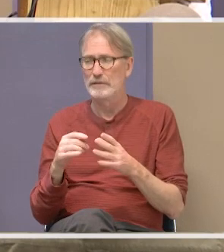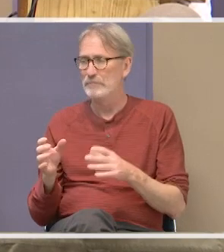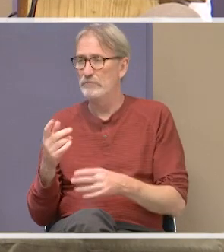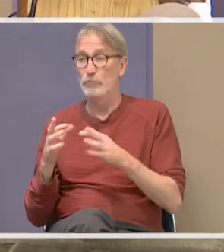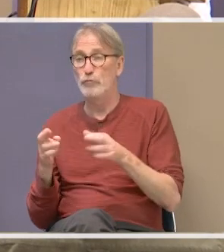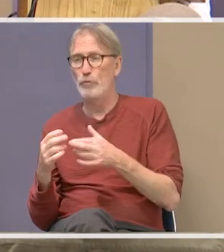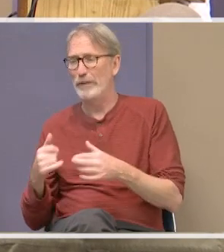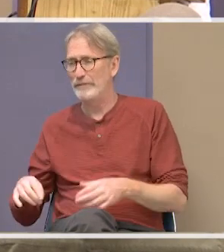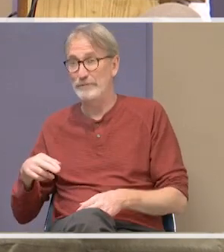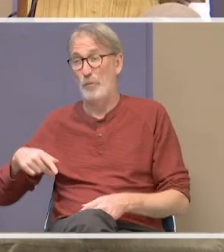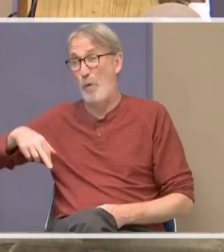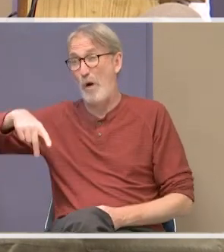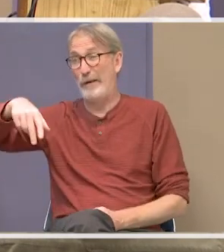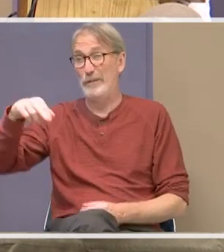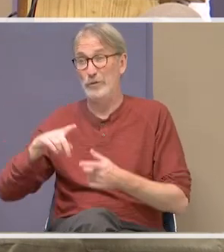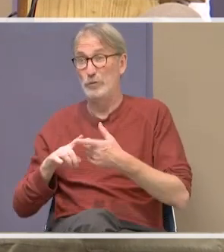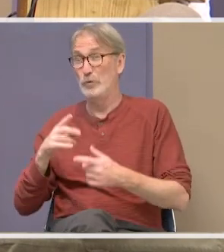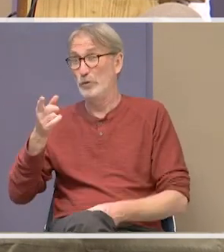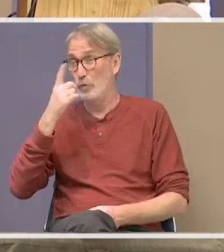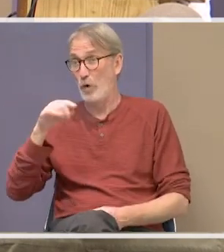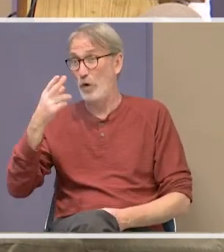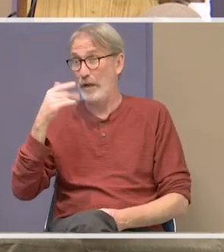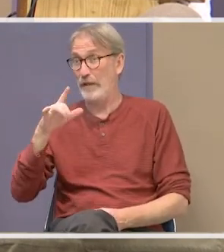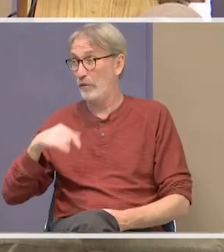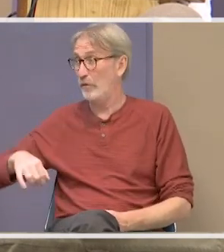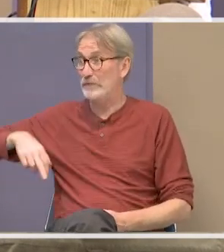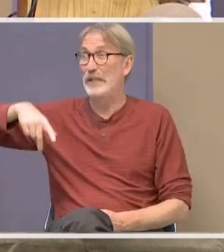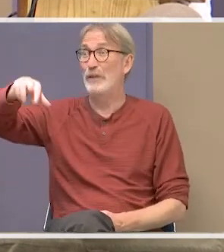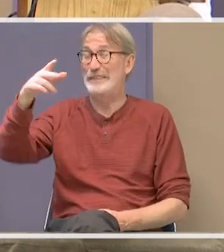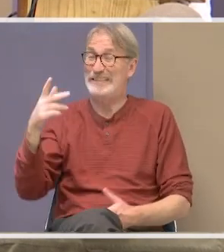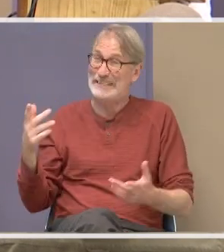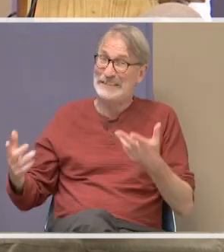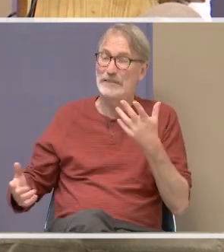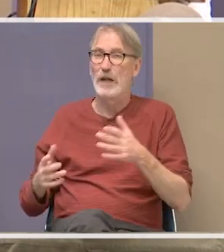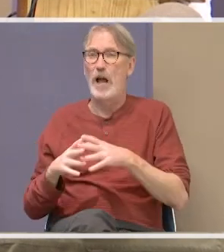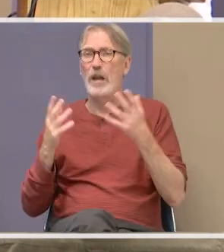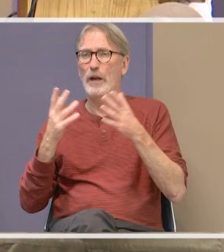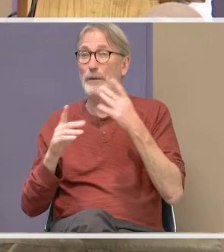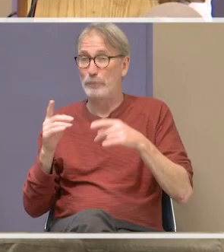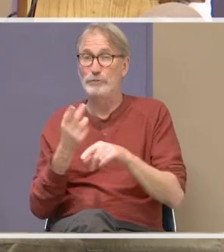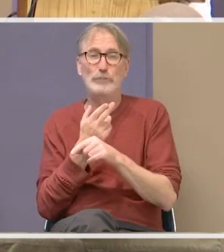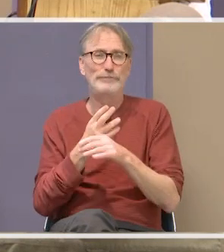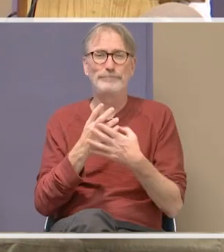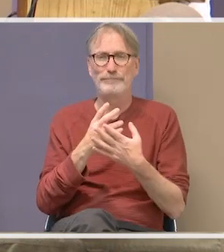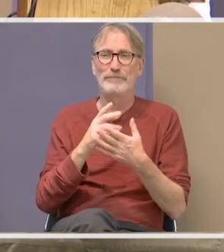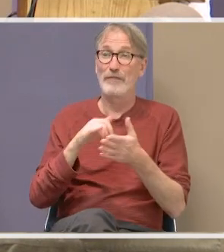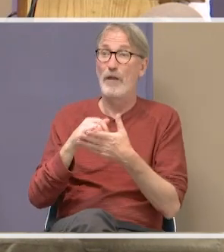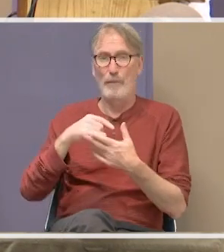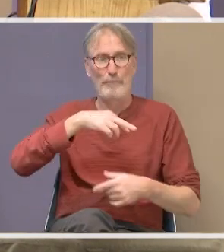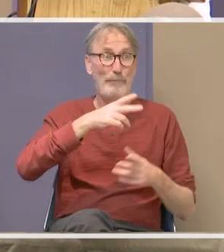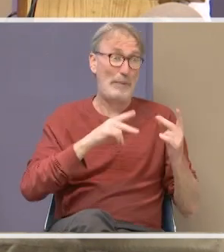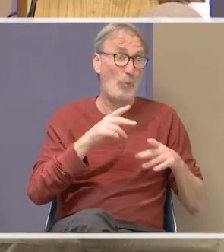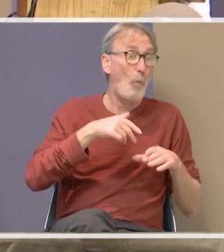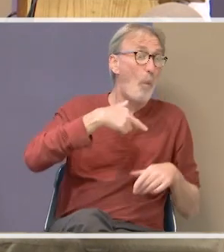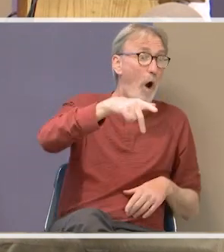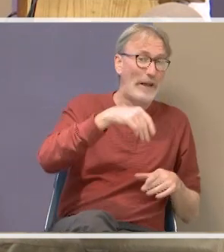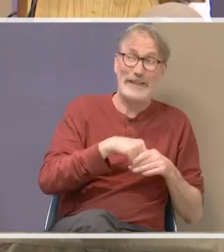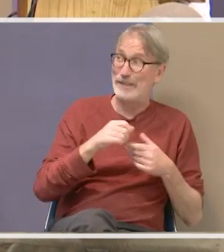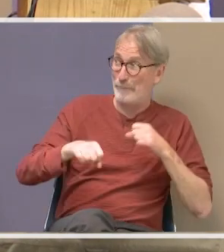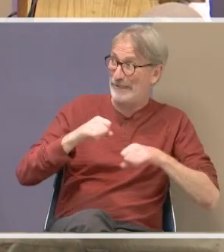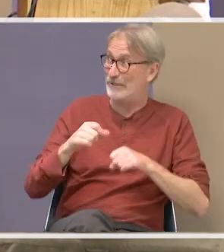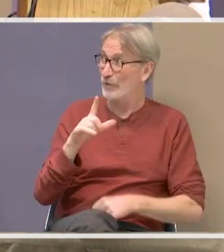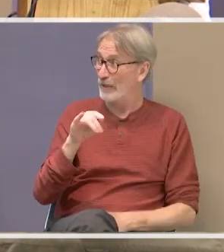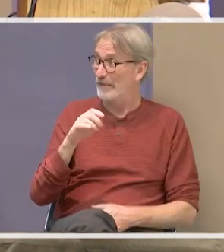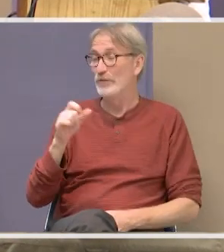feels dangerous walking Squirrel Hill on the sidewalk side, forcing a lot of pedestrians into the bike lanes. And so just to